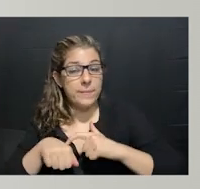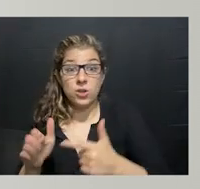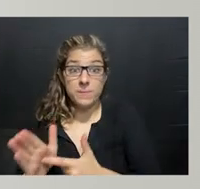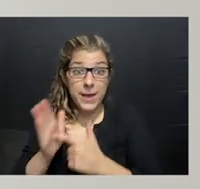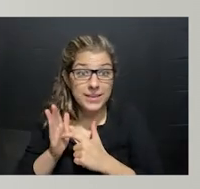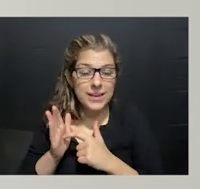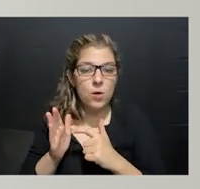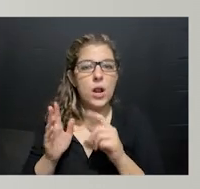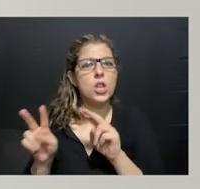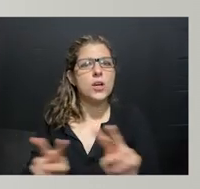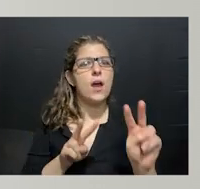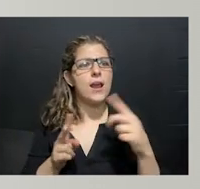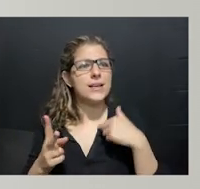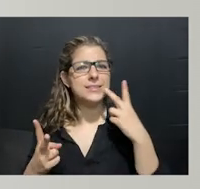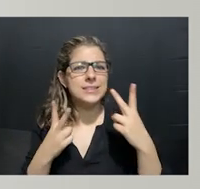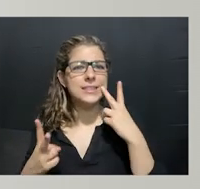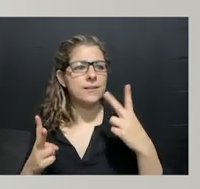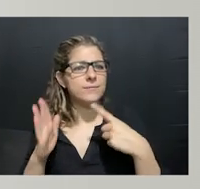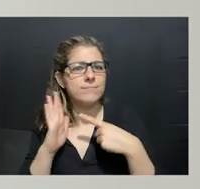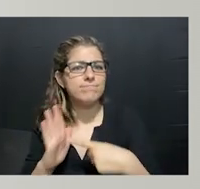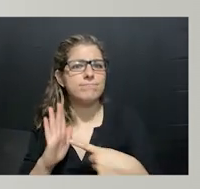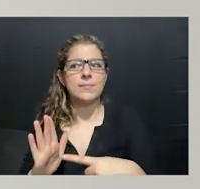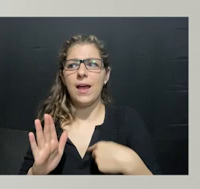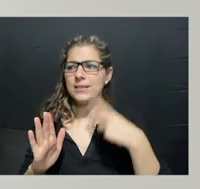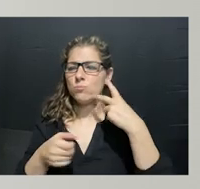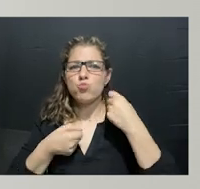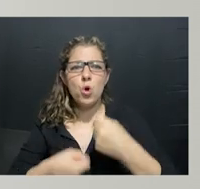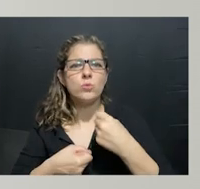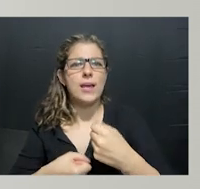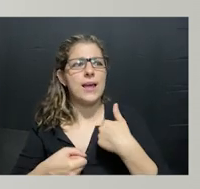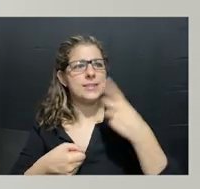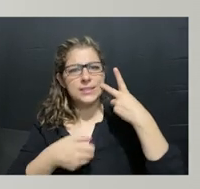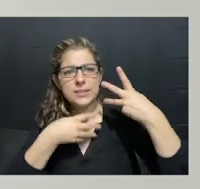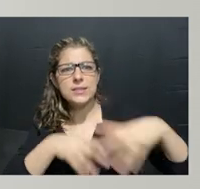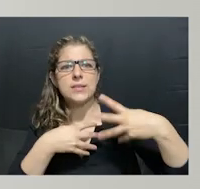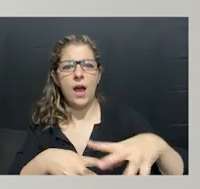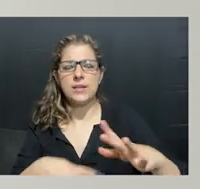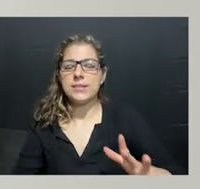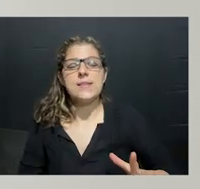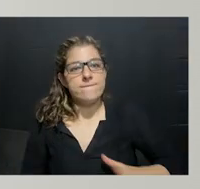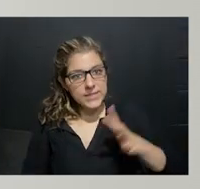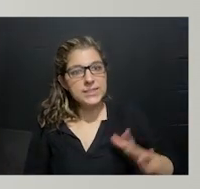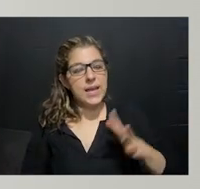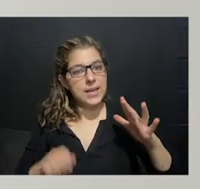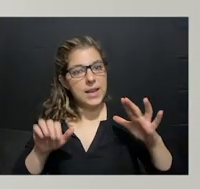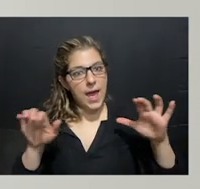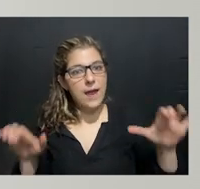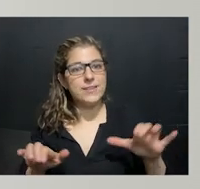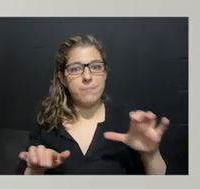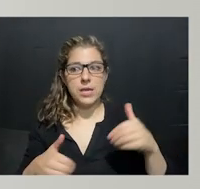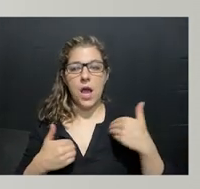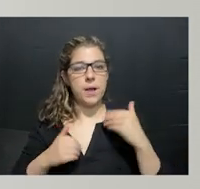demanding it. When I look out and I see demonstrations, when I see protest movements, when I see sophisticated advocacy by young people,